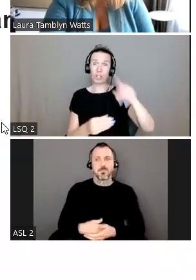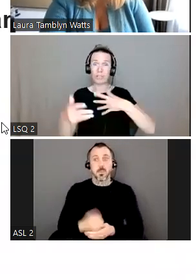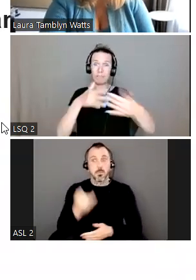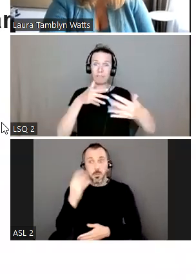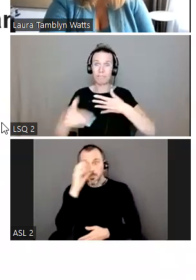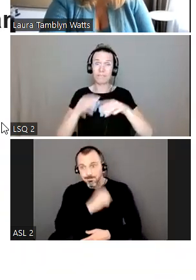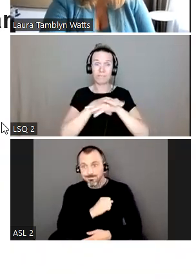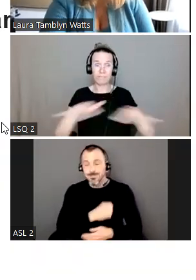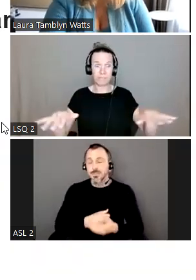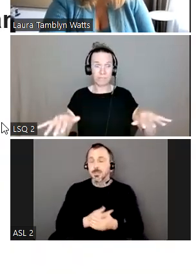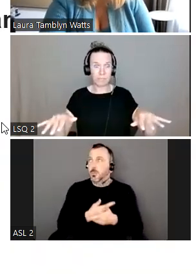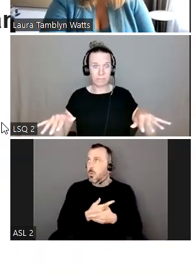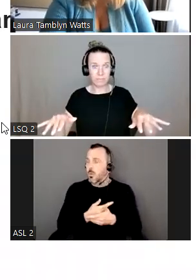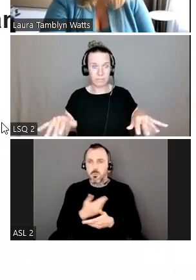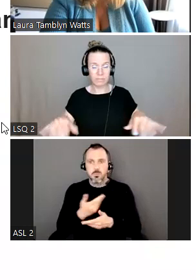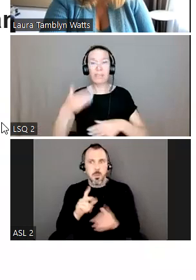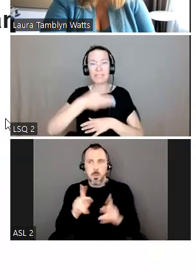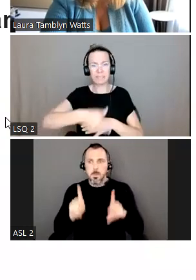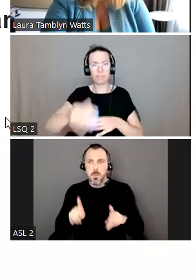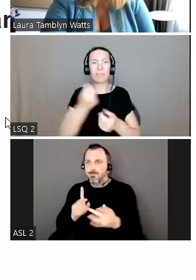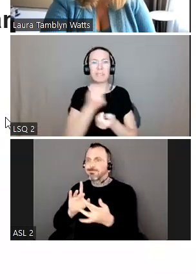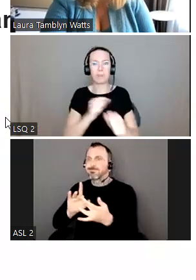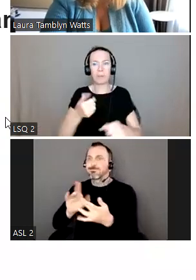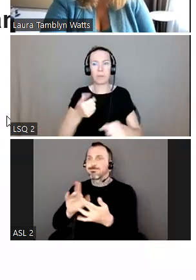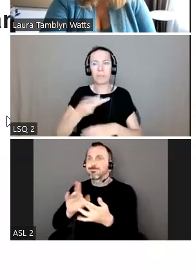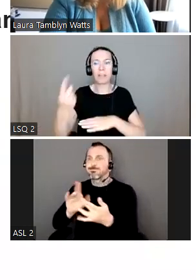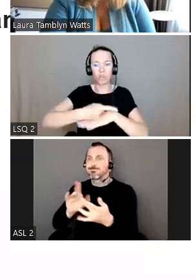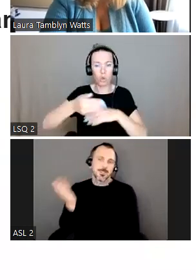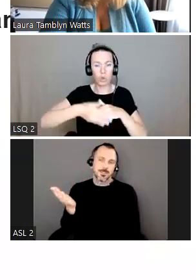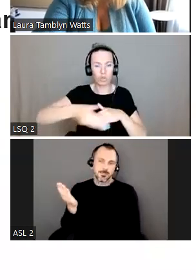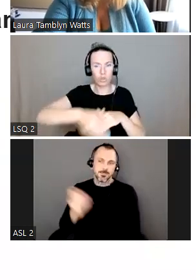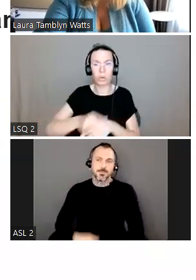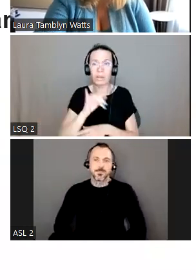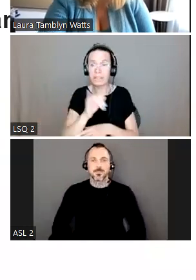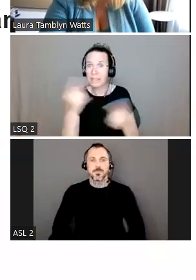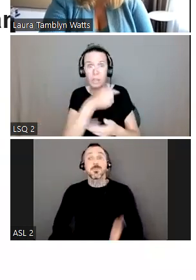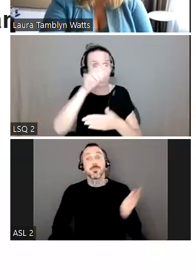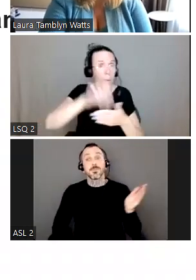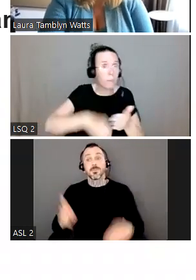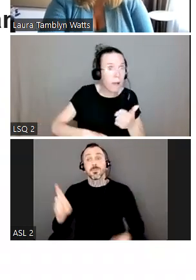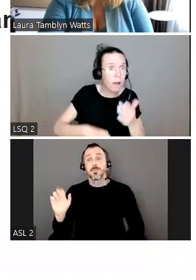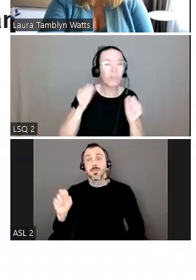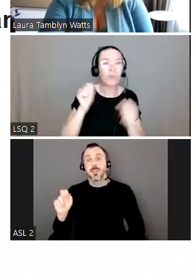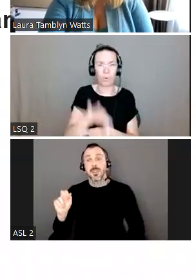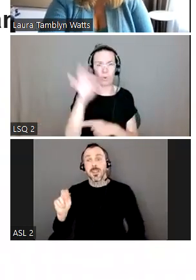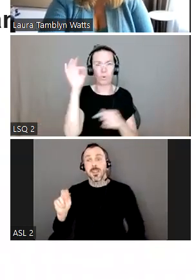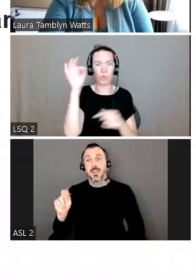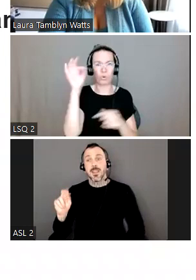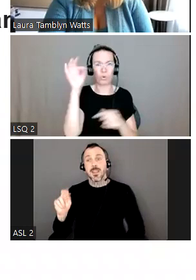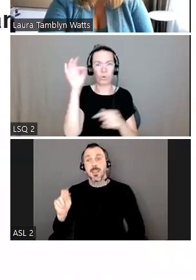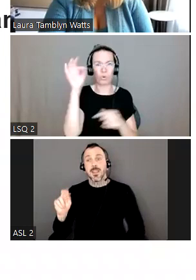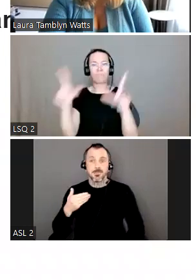you can find those slides and you can contact everyone. You can also see here how to get in touch with Rayanne, myself, and your